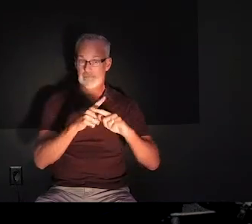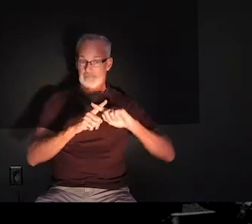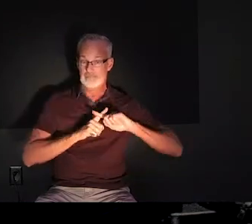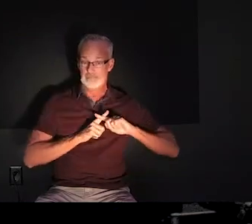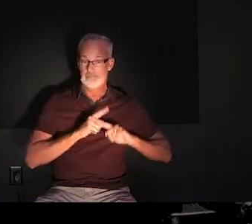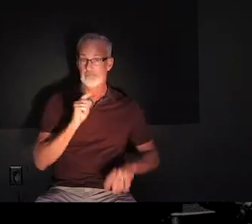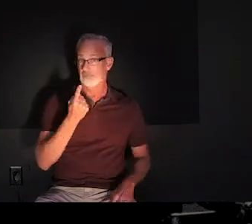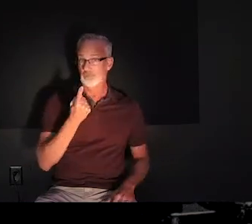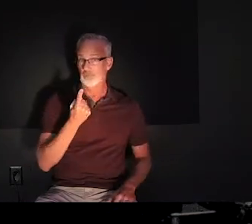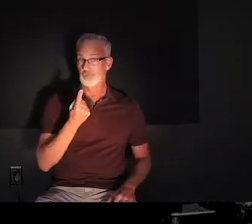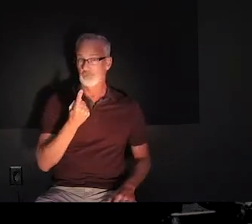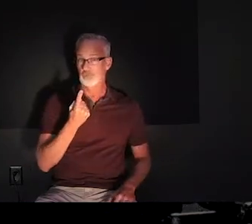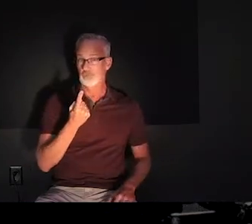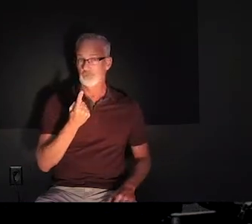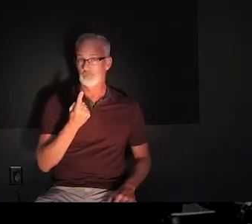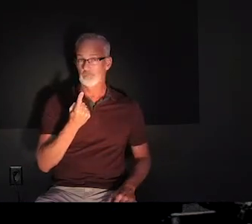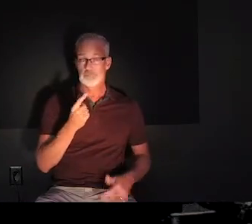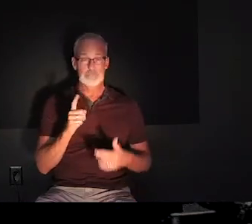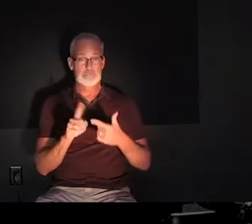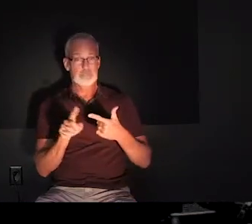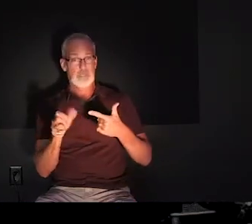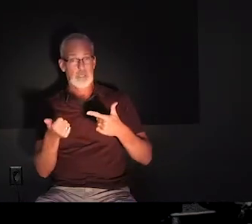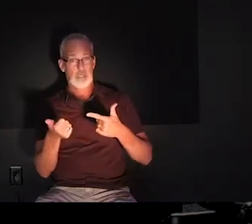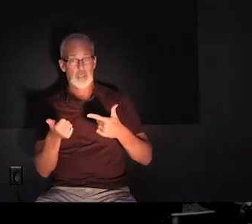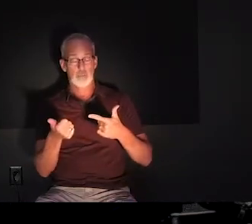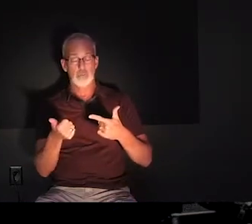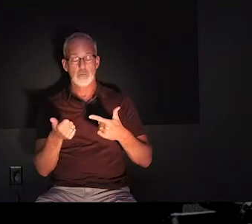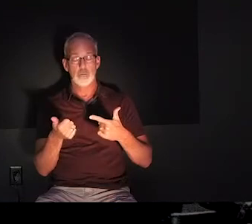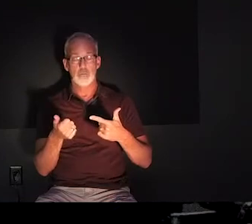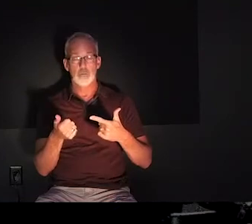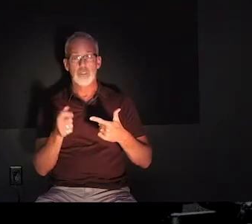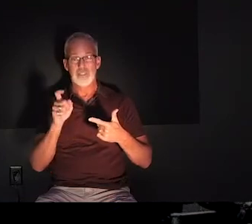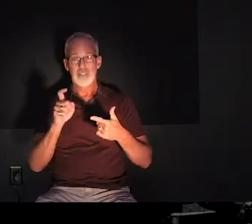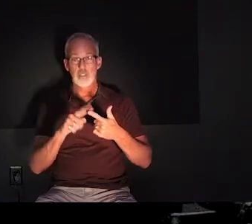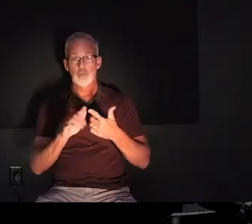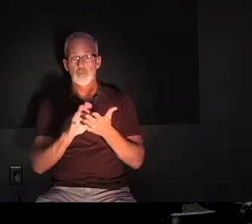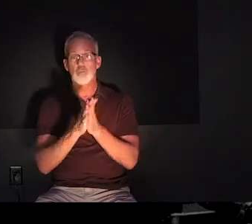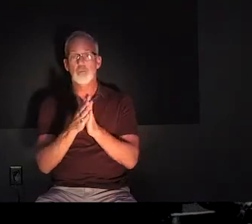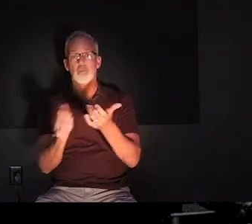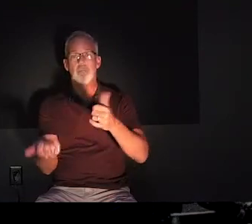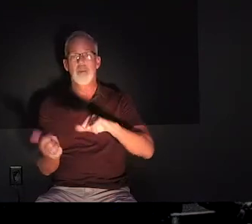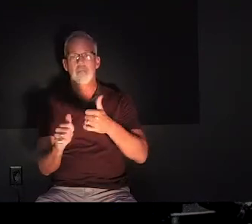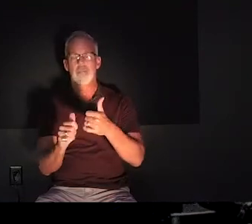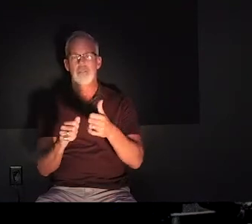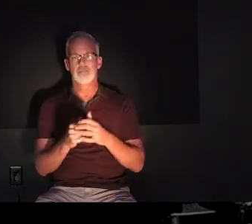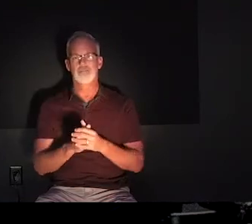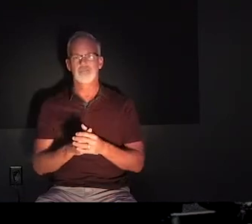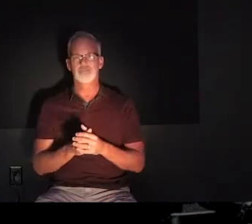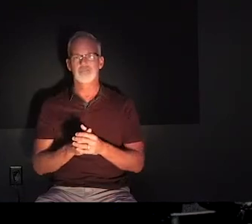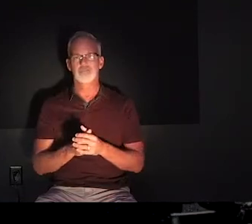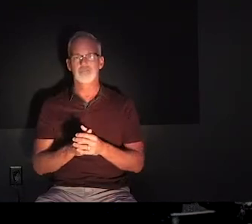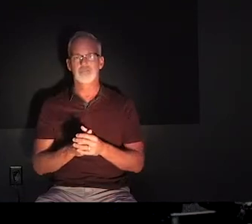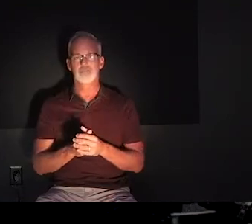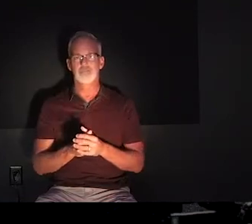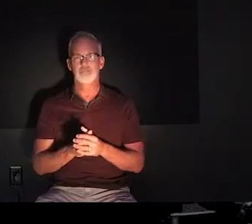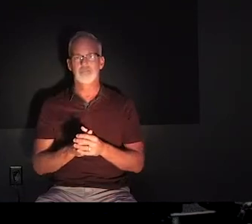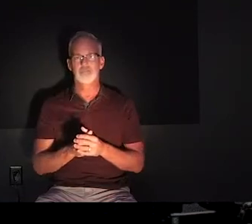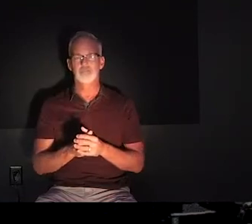your life. For some of you today, that step is to be baptized. As a matter of